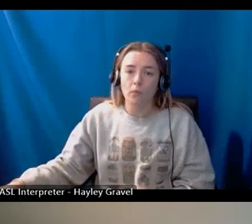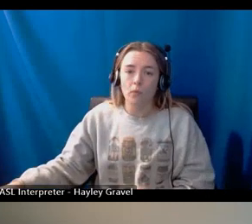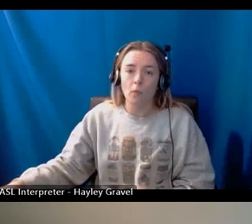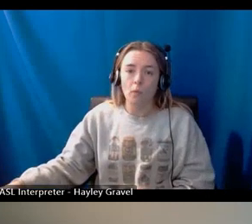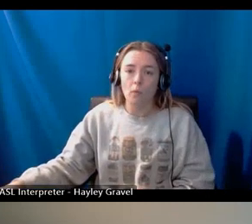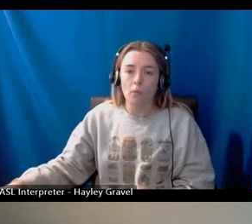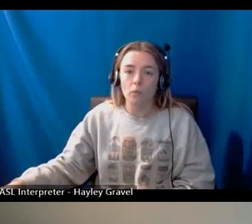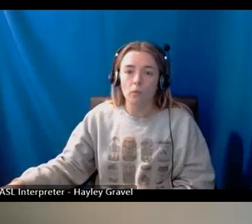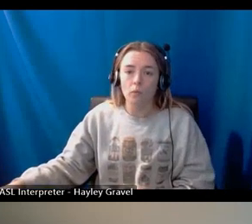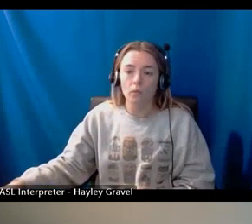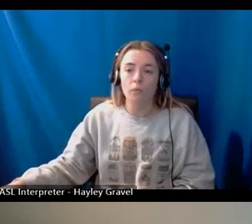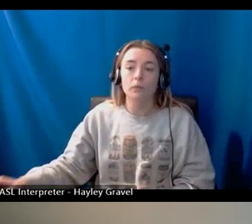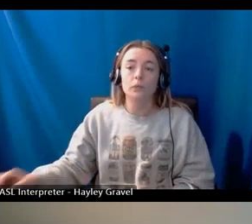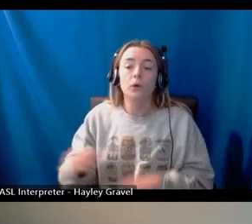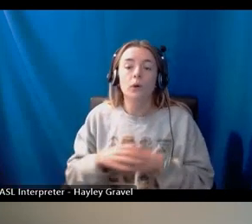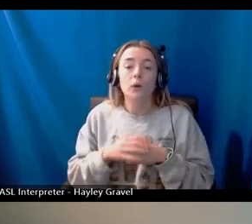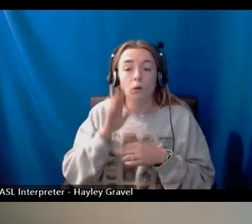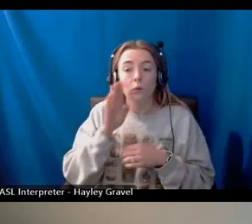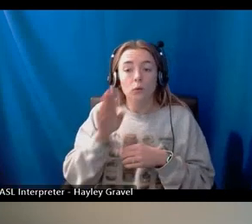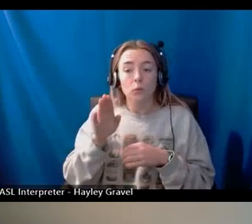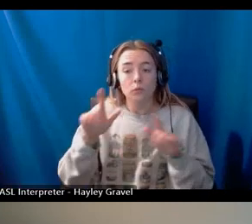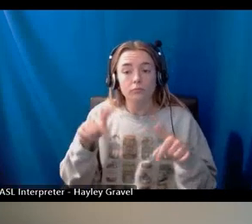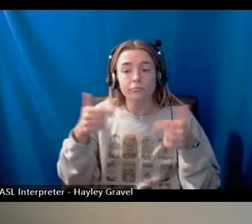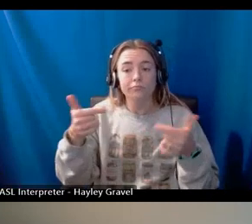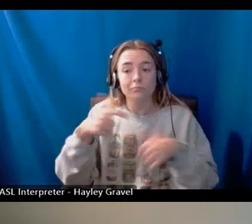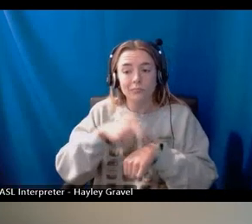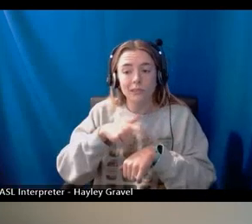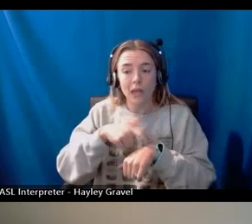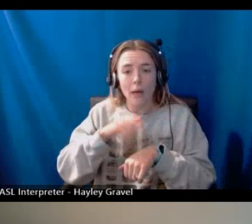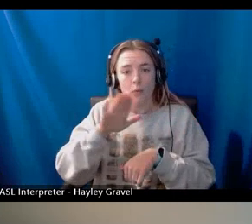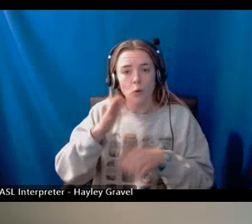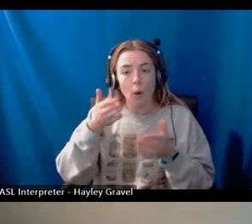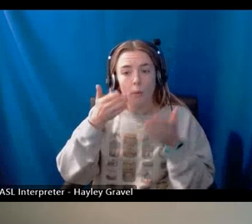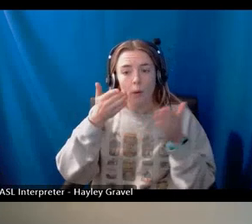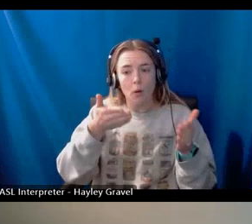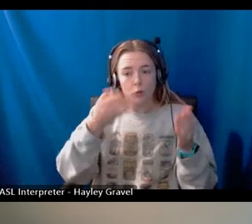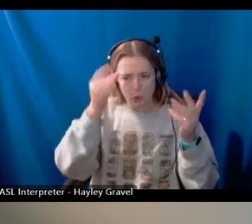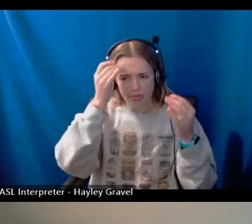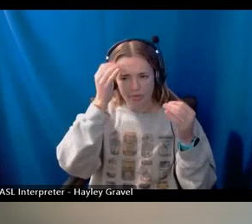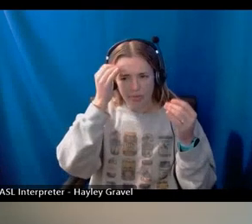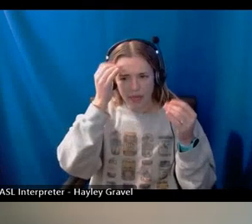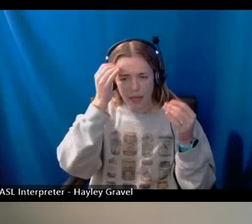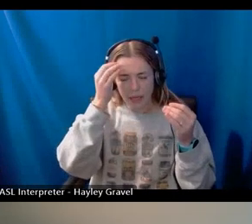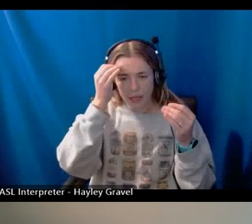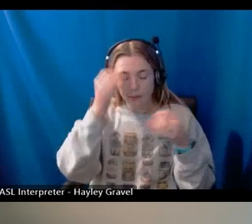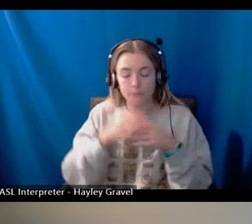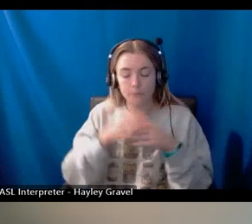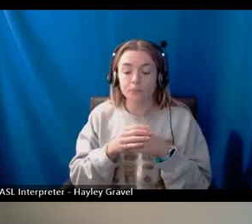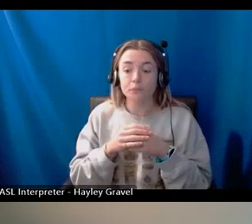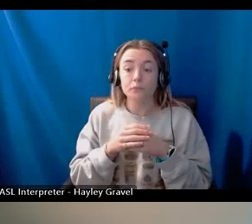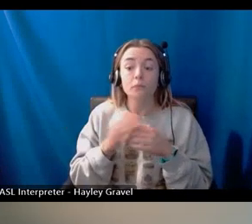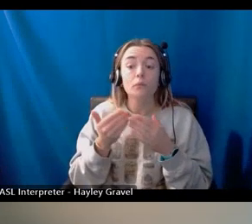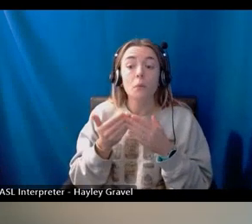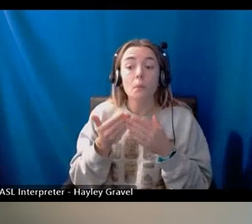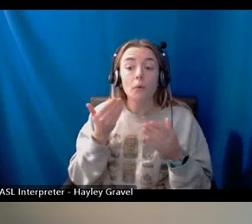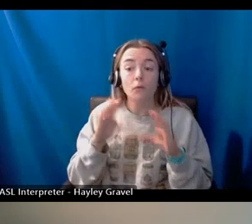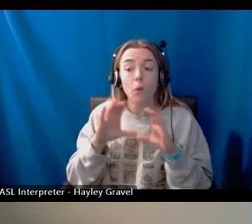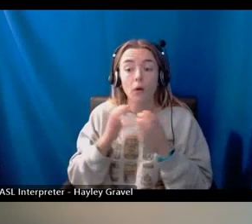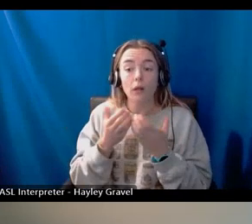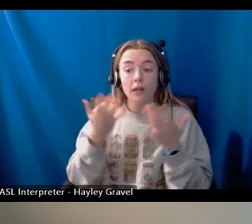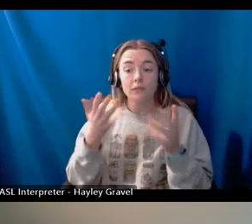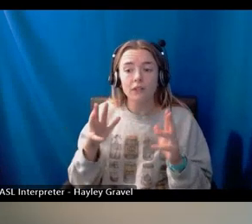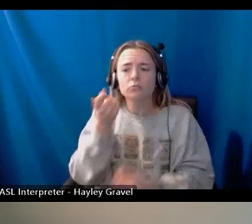So, and then I'm going to give you some time to sort of think about your proposal. And then before we depart this evening, and I'm going to need to